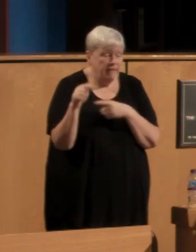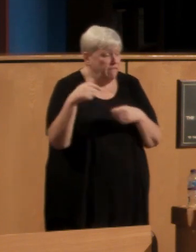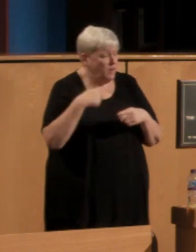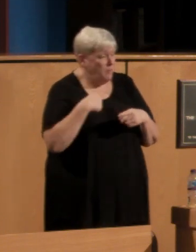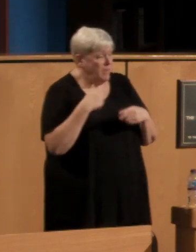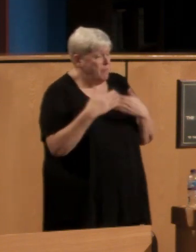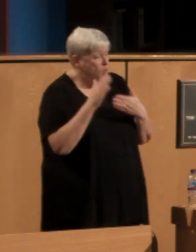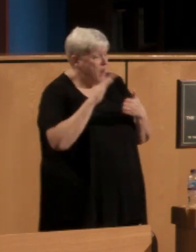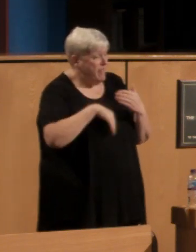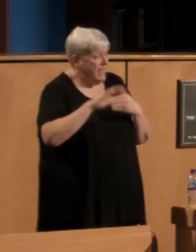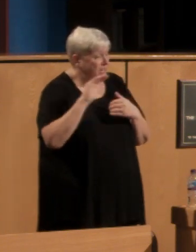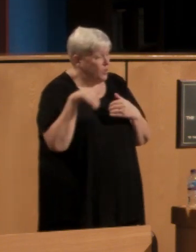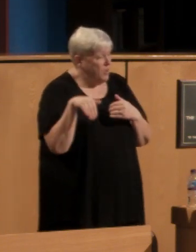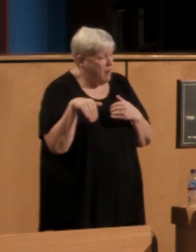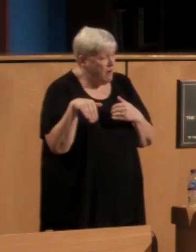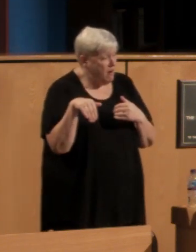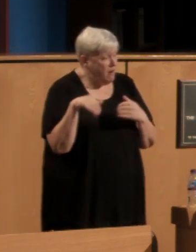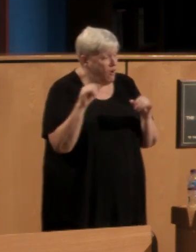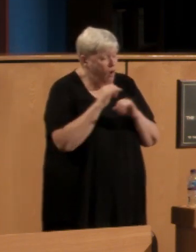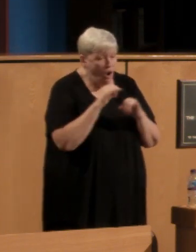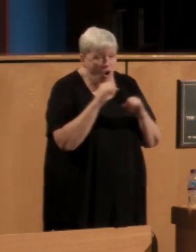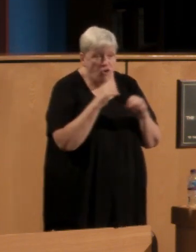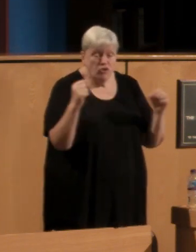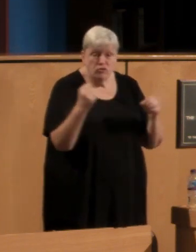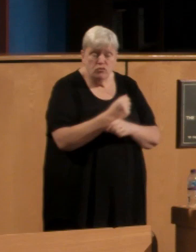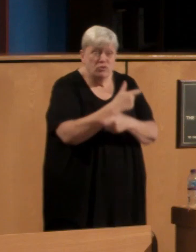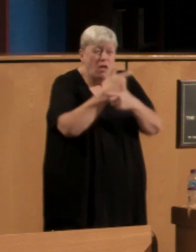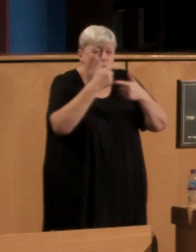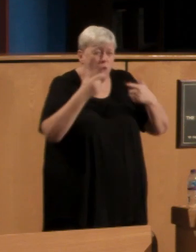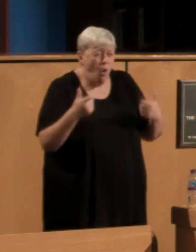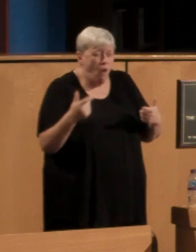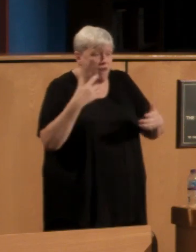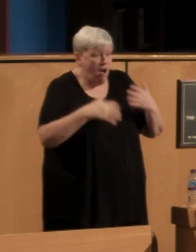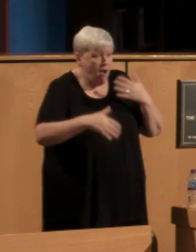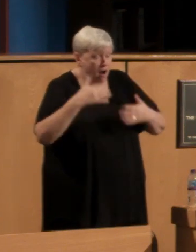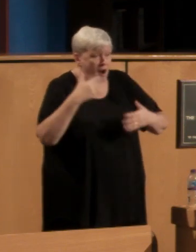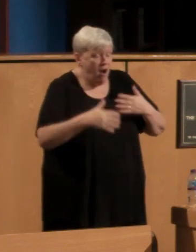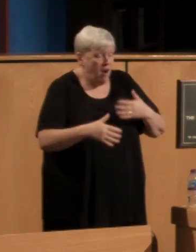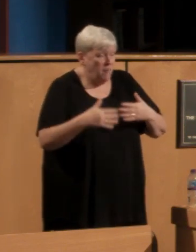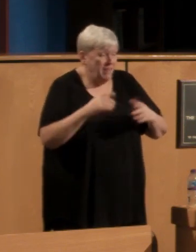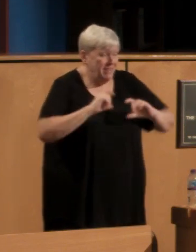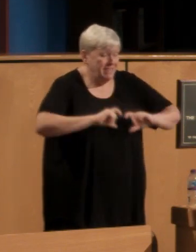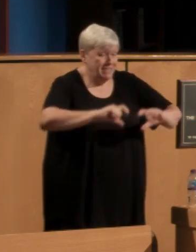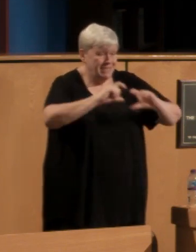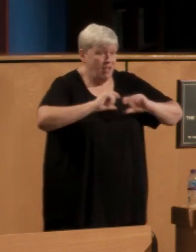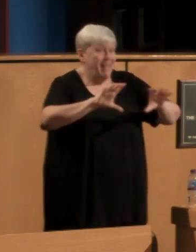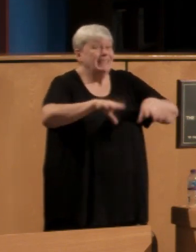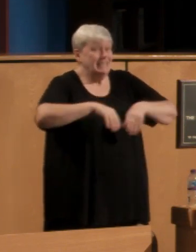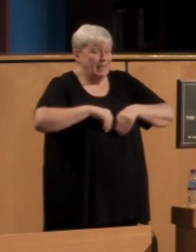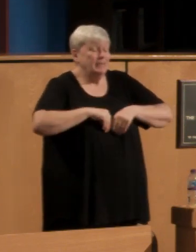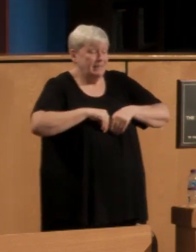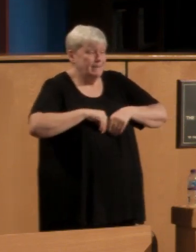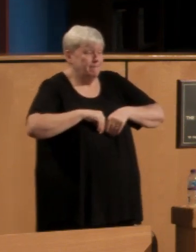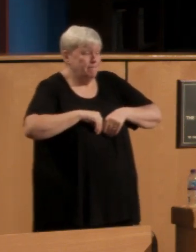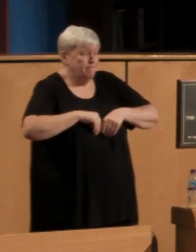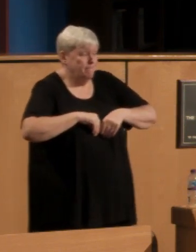than queerness, horror continues to do a lot of harm in terms of disability representation. And that is still very accepted in ways that maybe